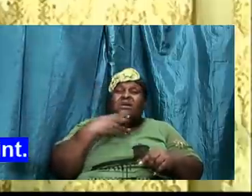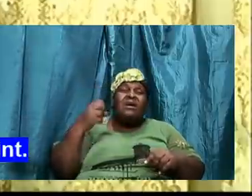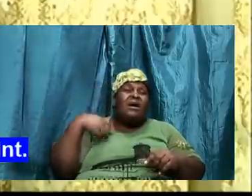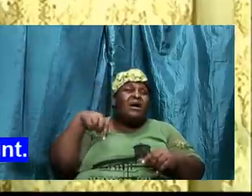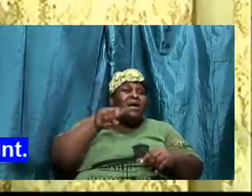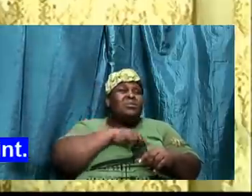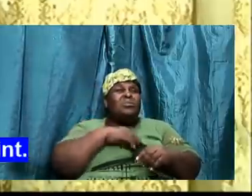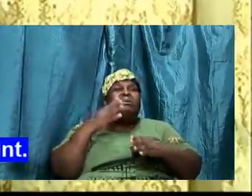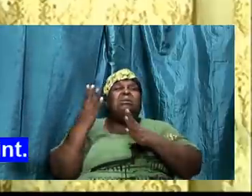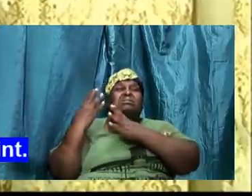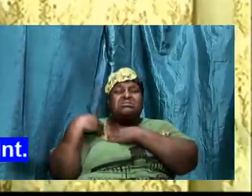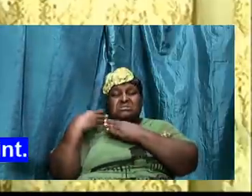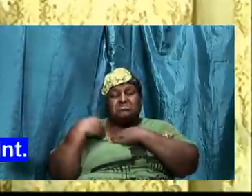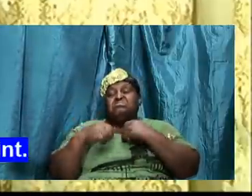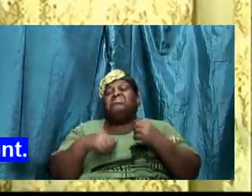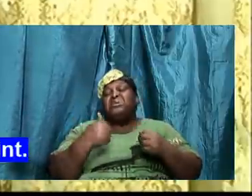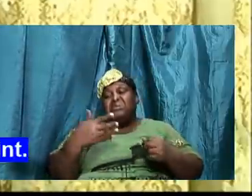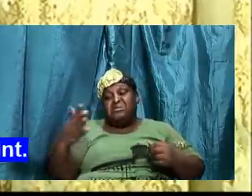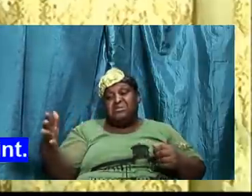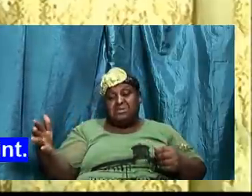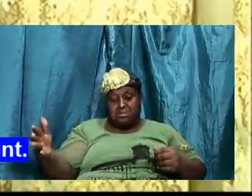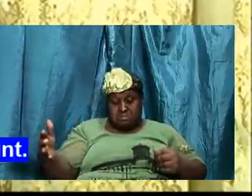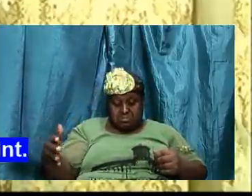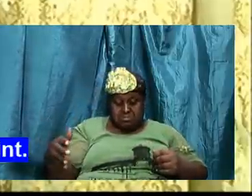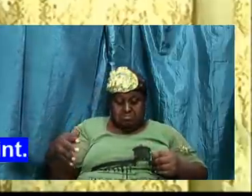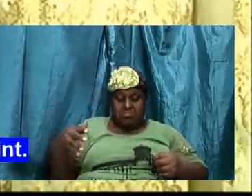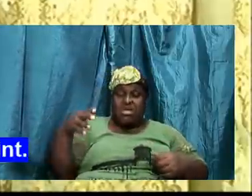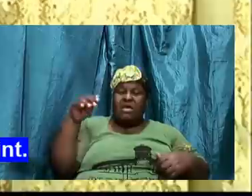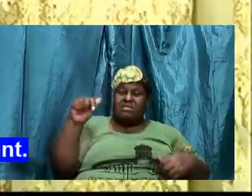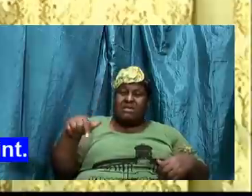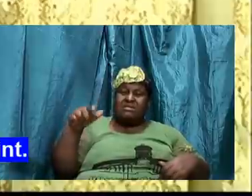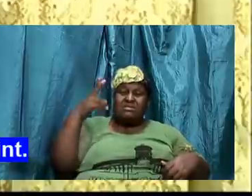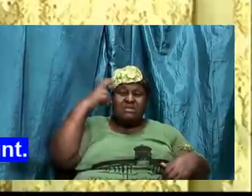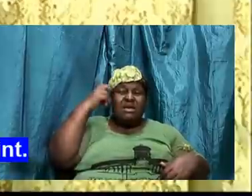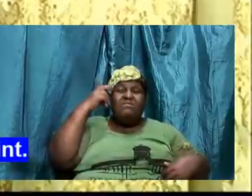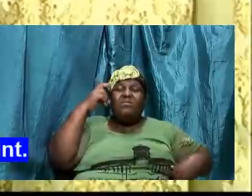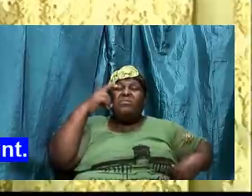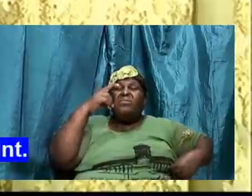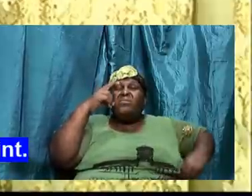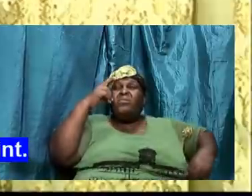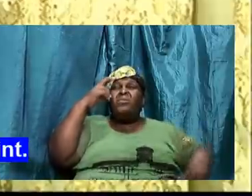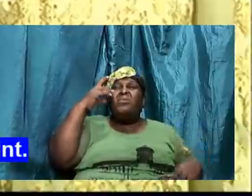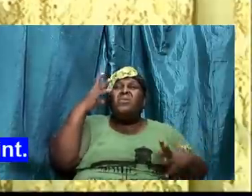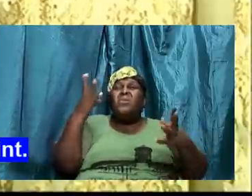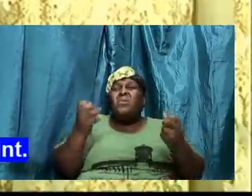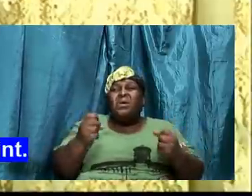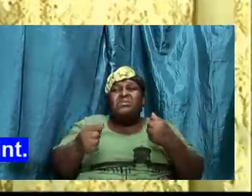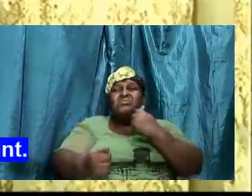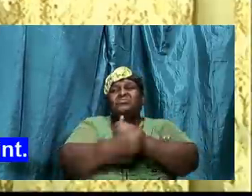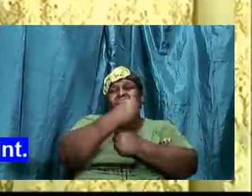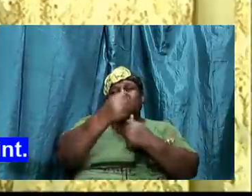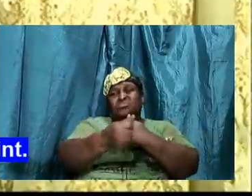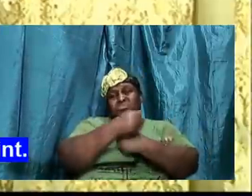this adversary, he wants to swallow up us. He wants to devour us.